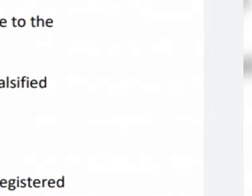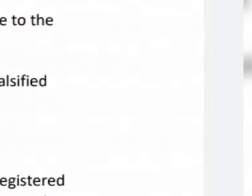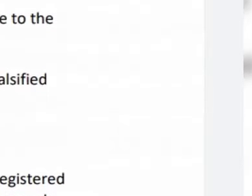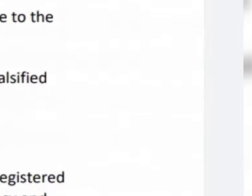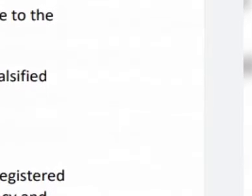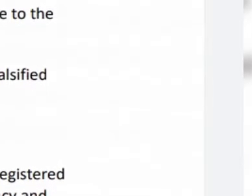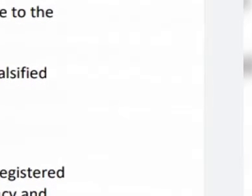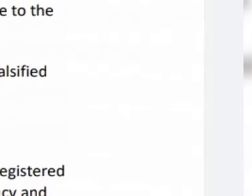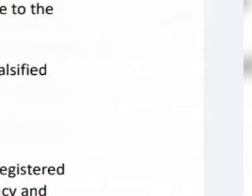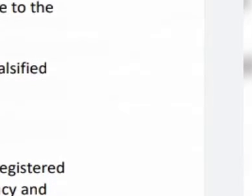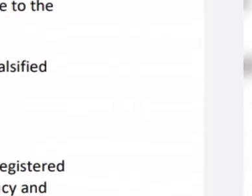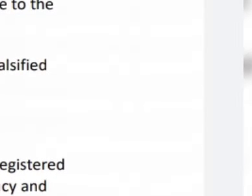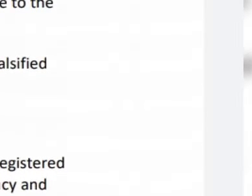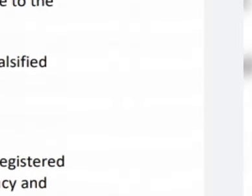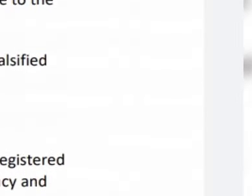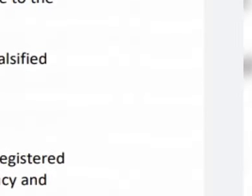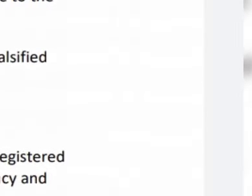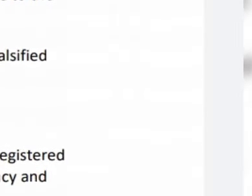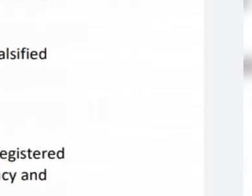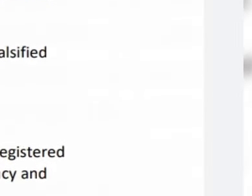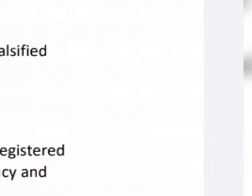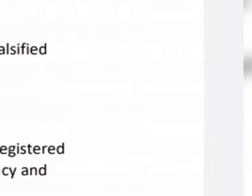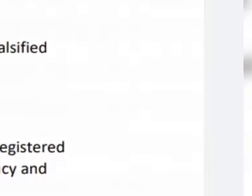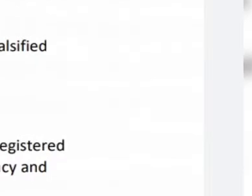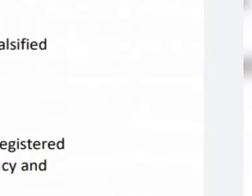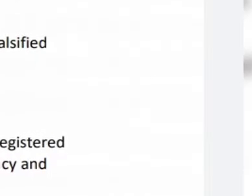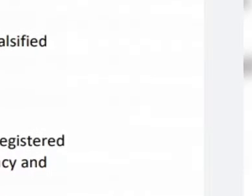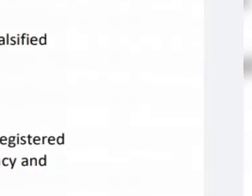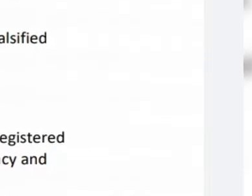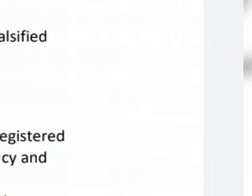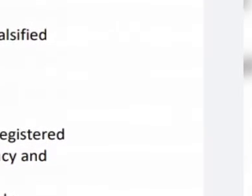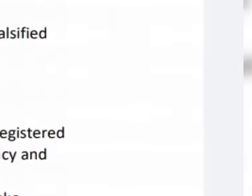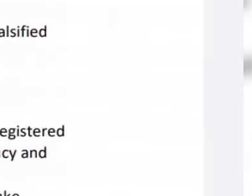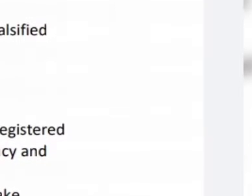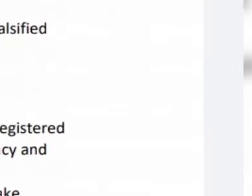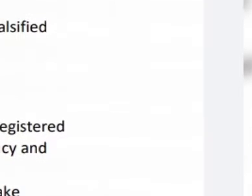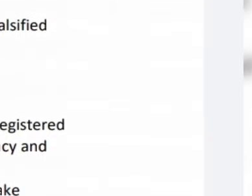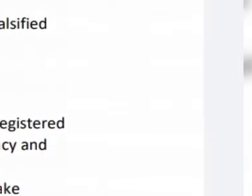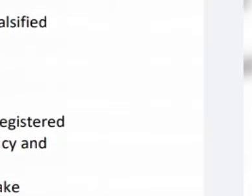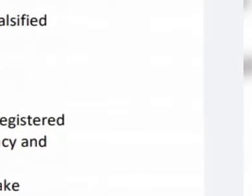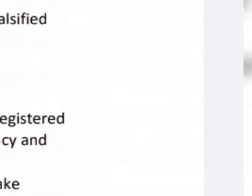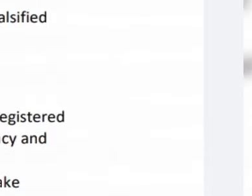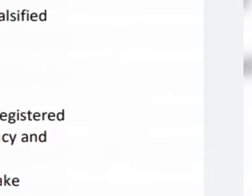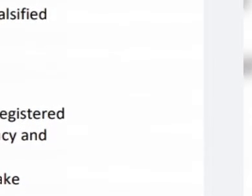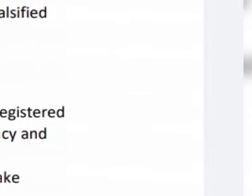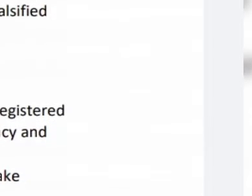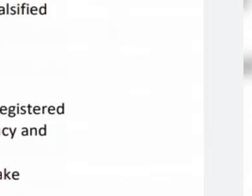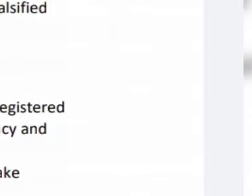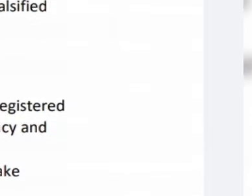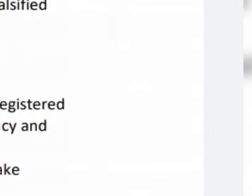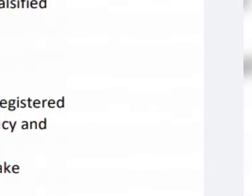Society of Kenya has condemned the unauthorized marketing of COVID-19 vaccine on social media, saying